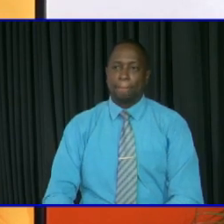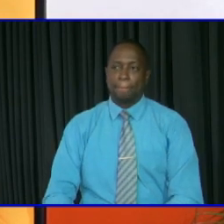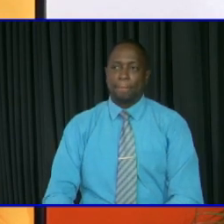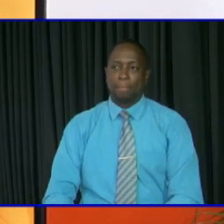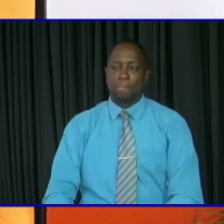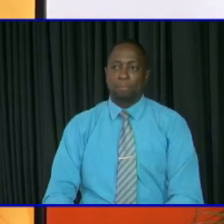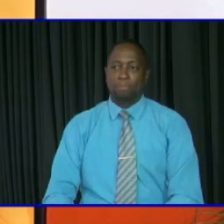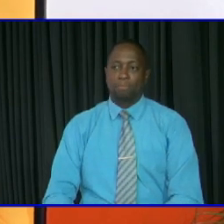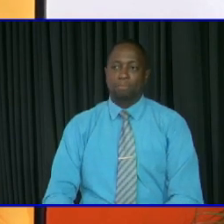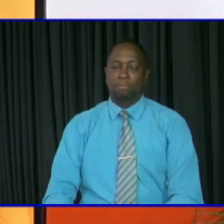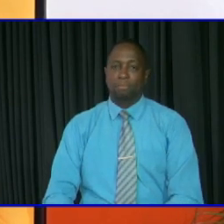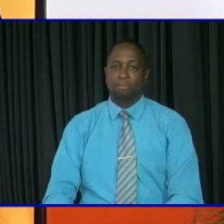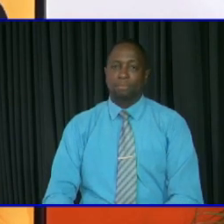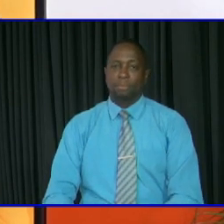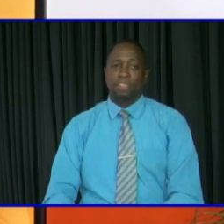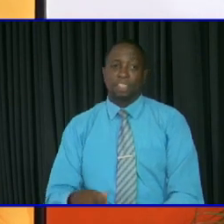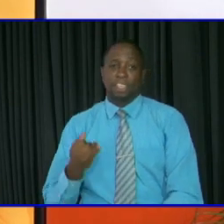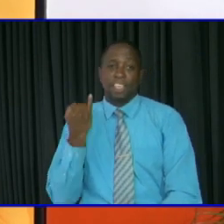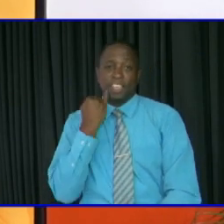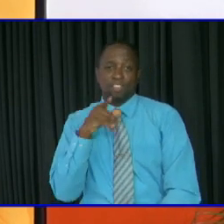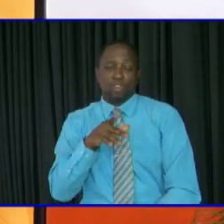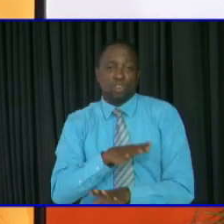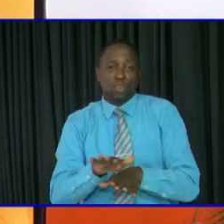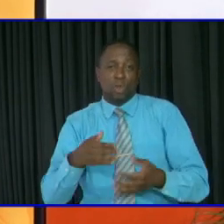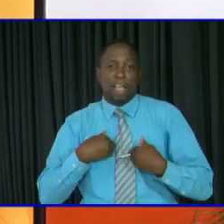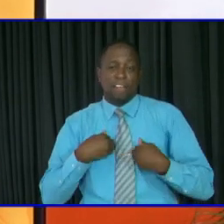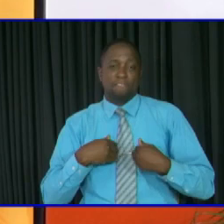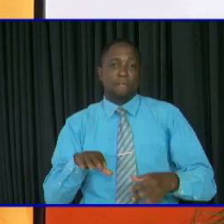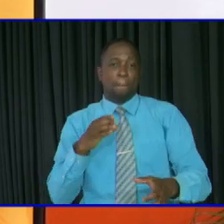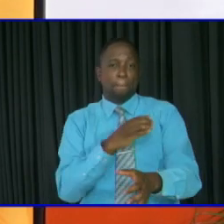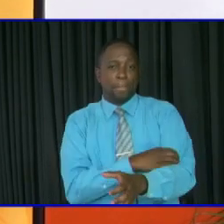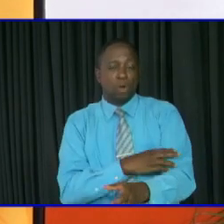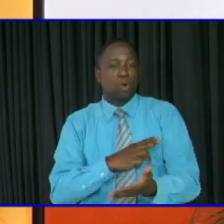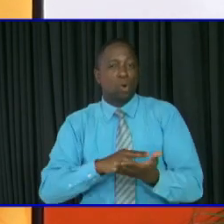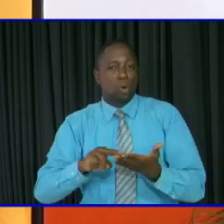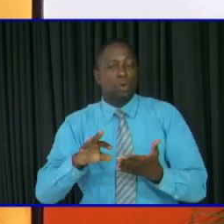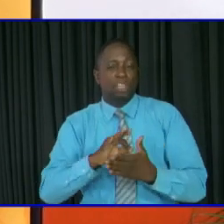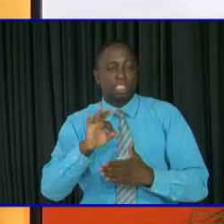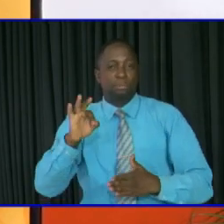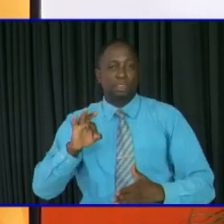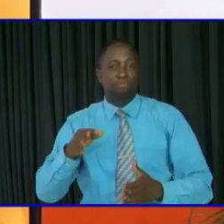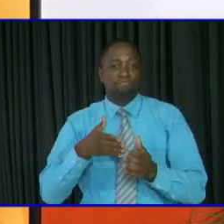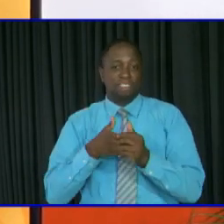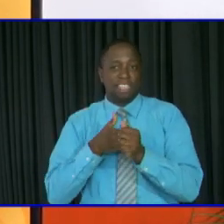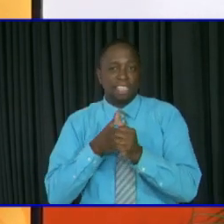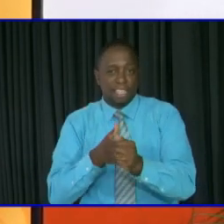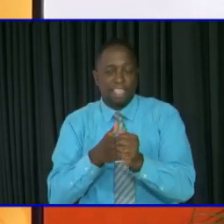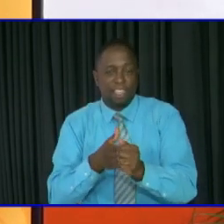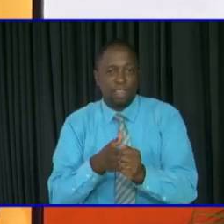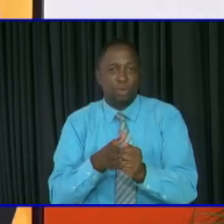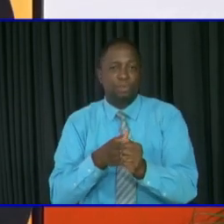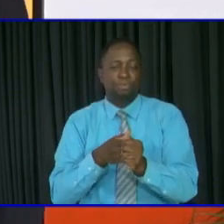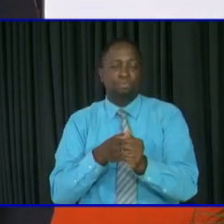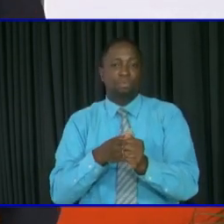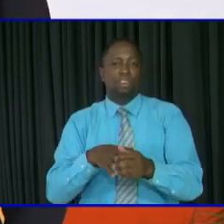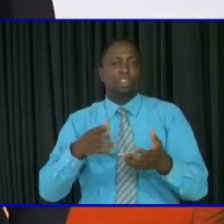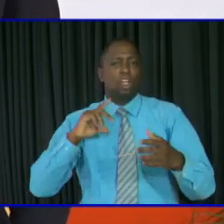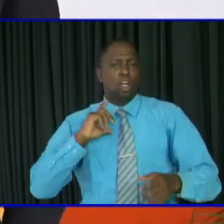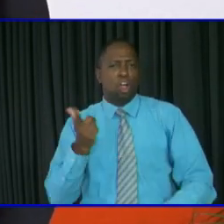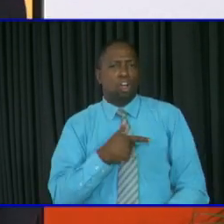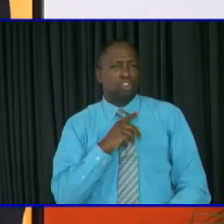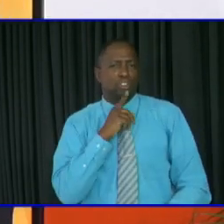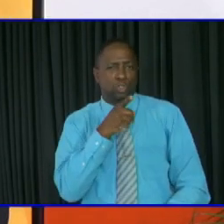If you do not have the power of the Holy Spirit to lead you and to direct you into all truth, you will be shut